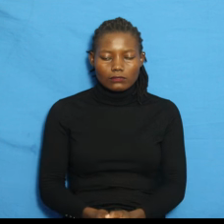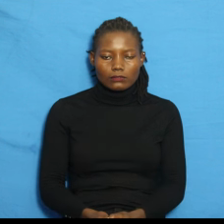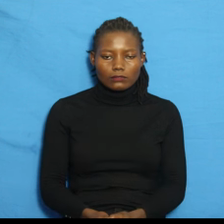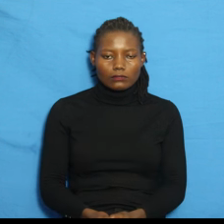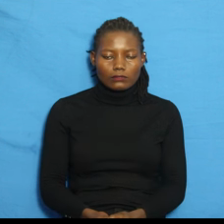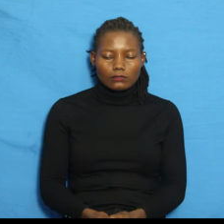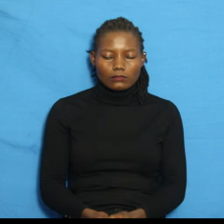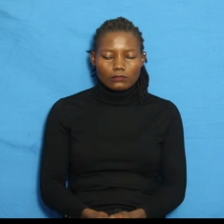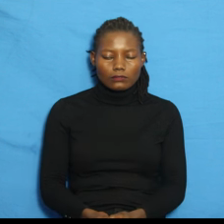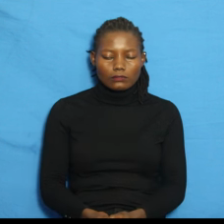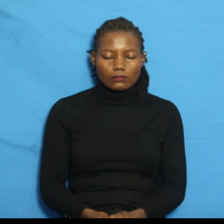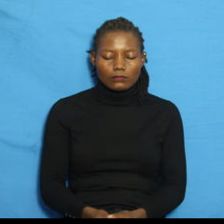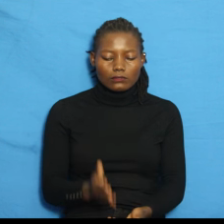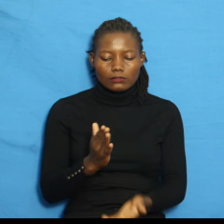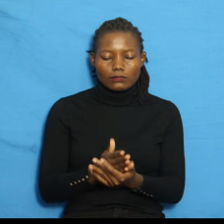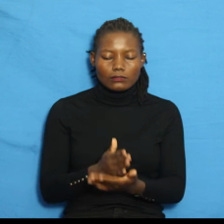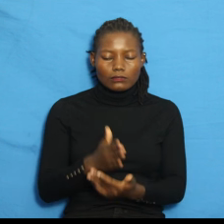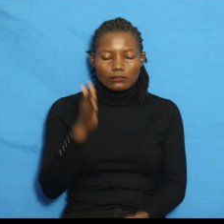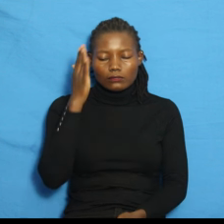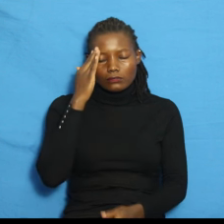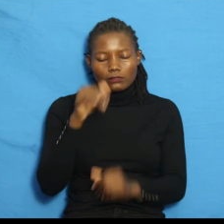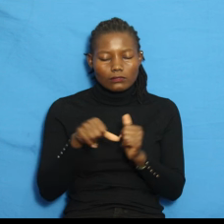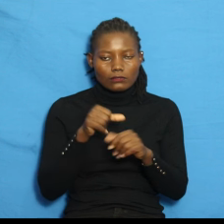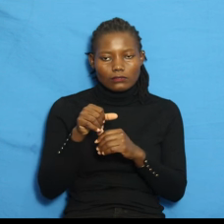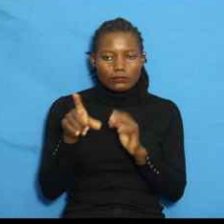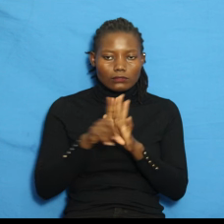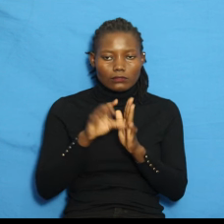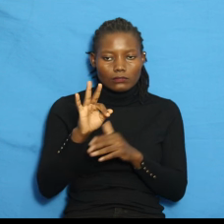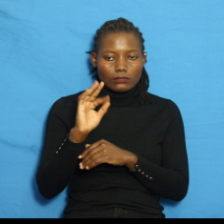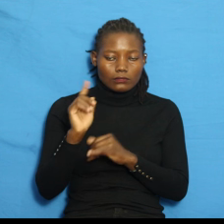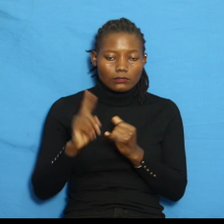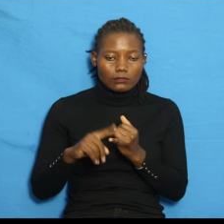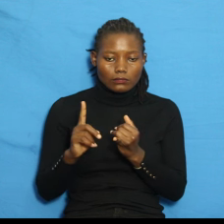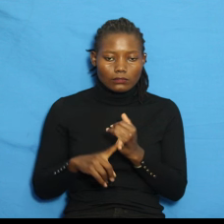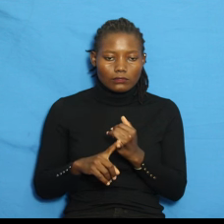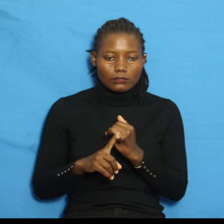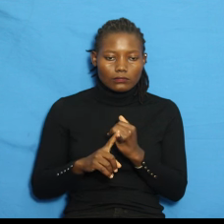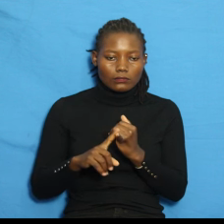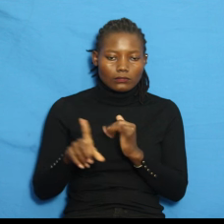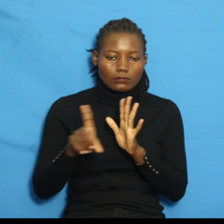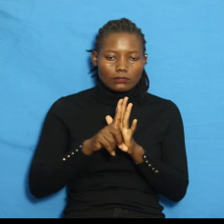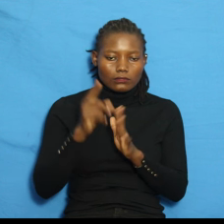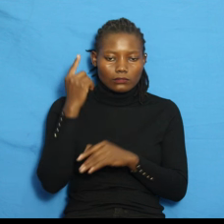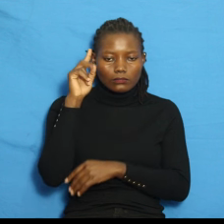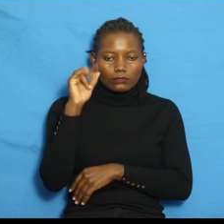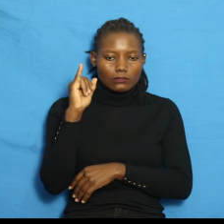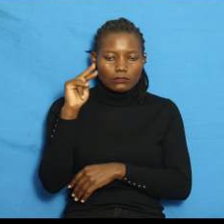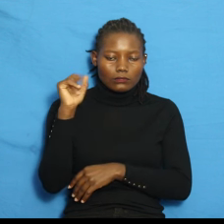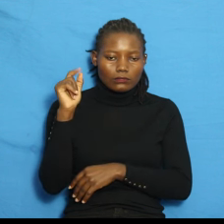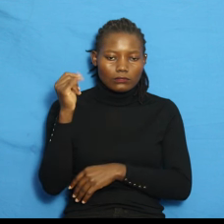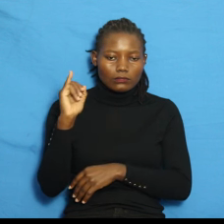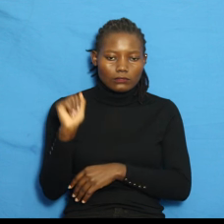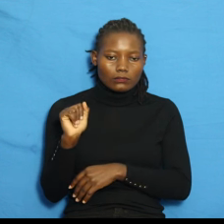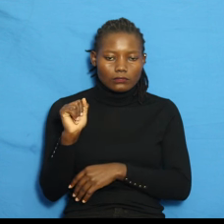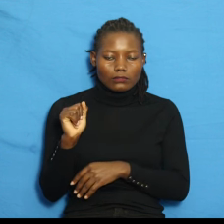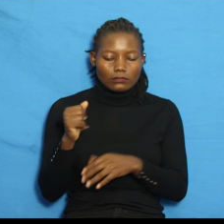come in sports in quite a big way. Of course, you know about the three laws. The first law is the